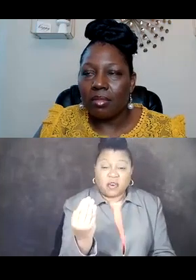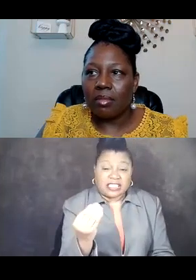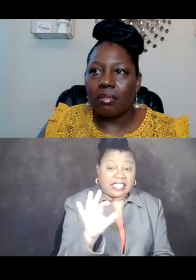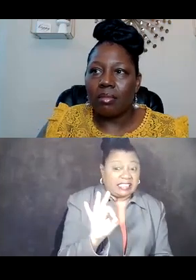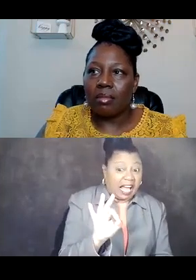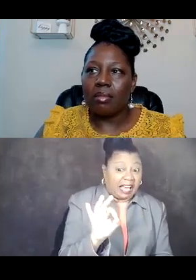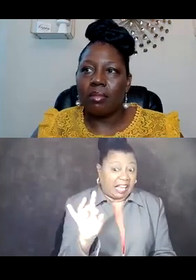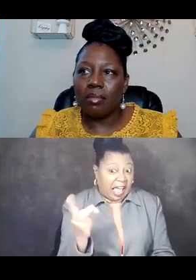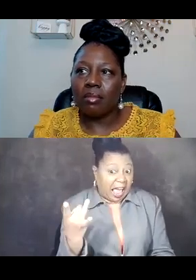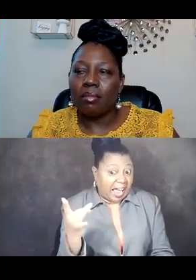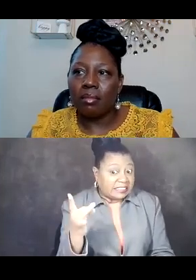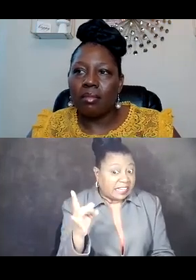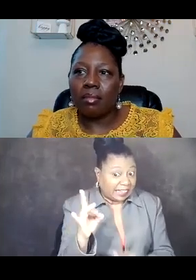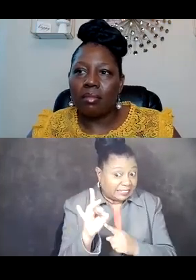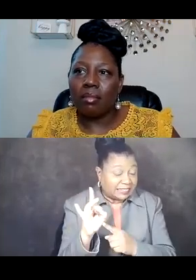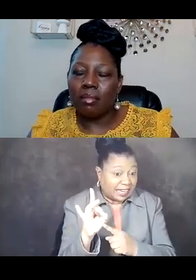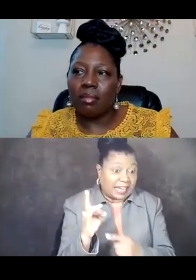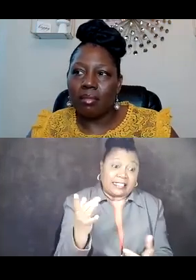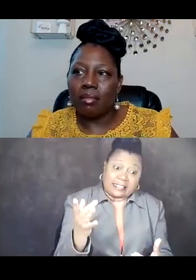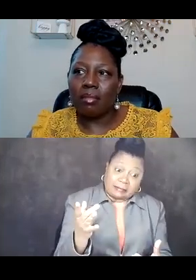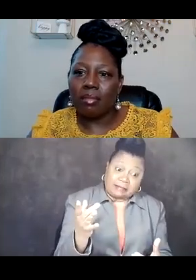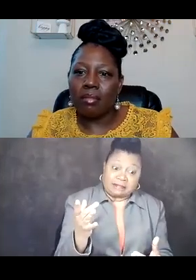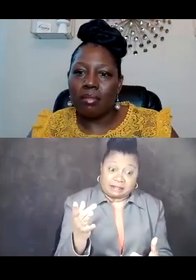9, 18, and